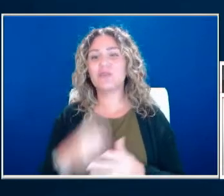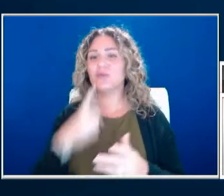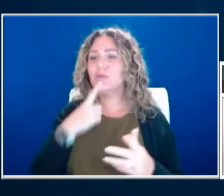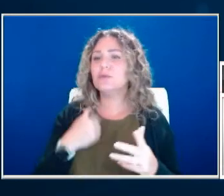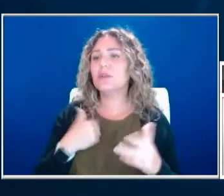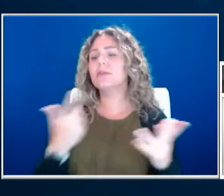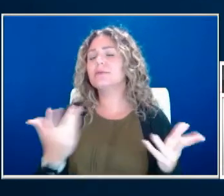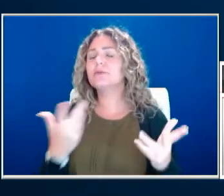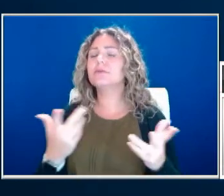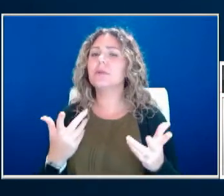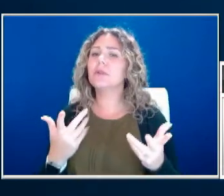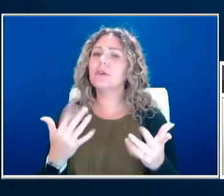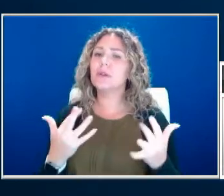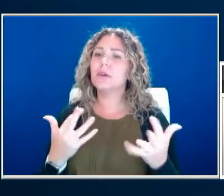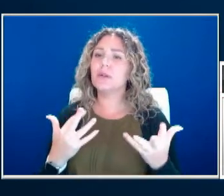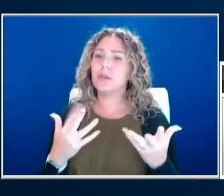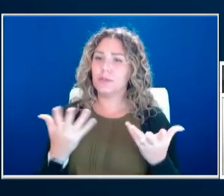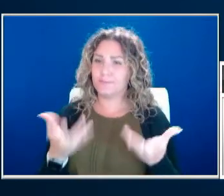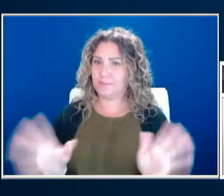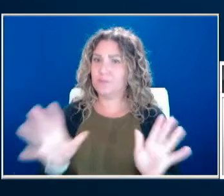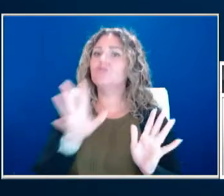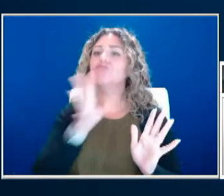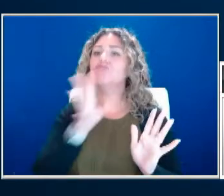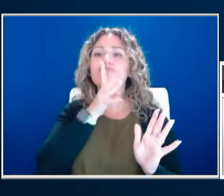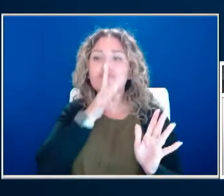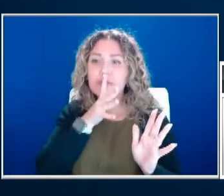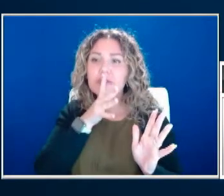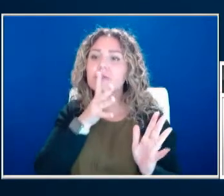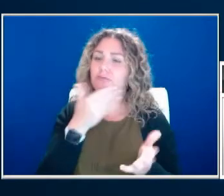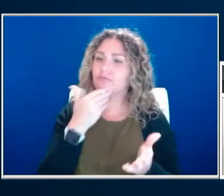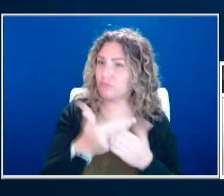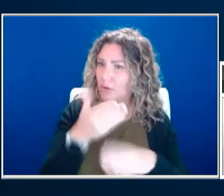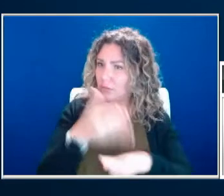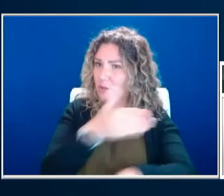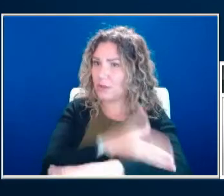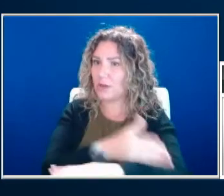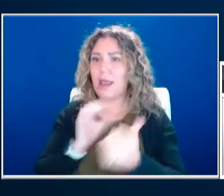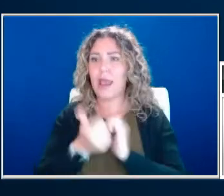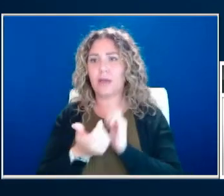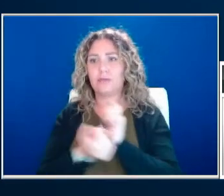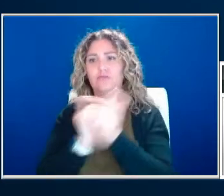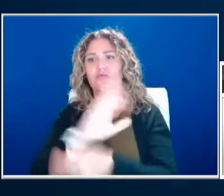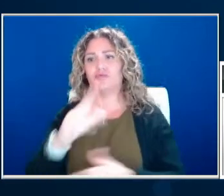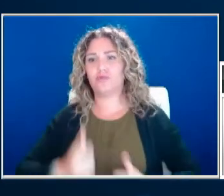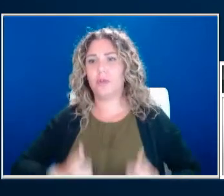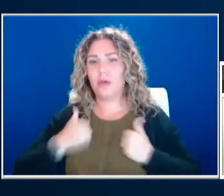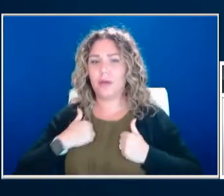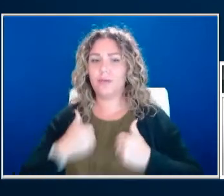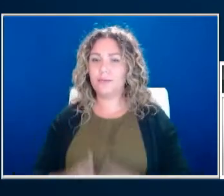the speech doing well, and then how else has it changed your life?